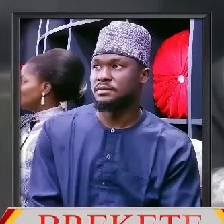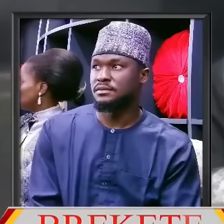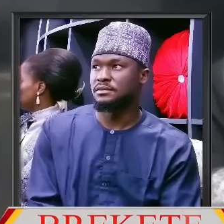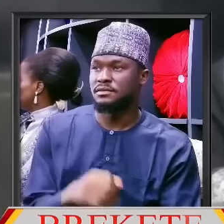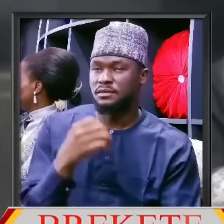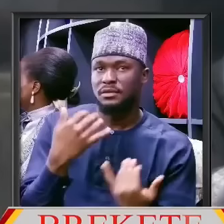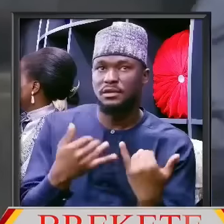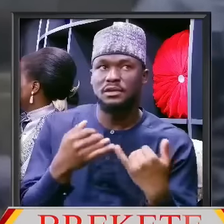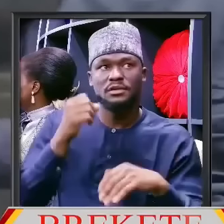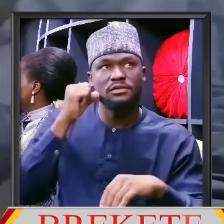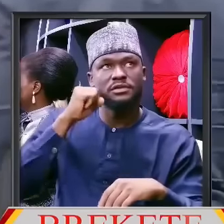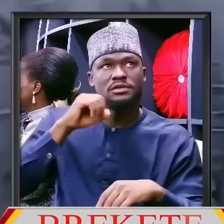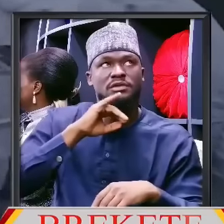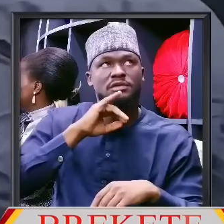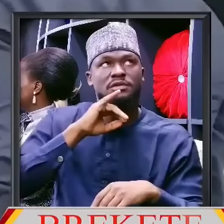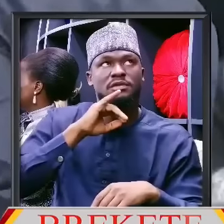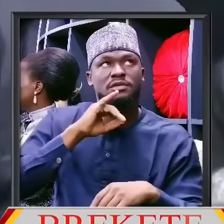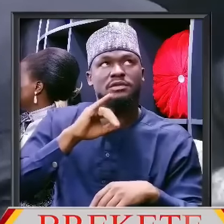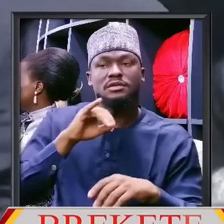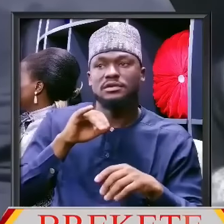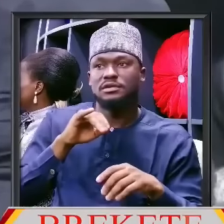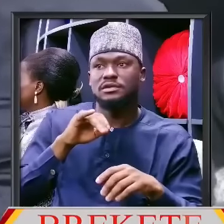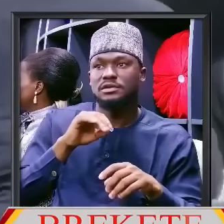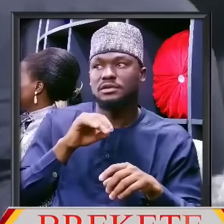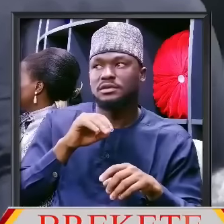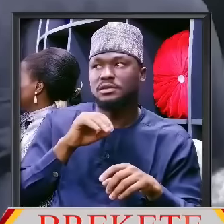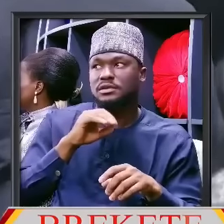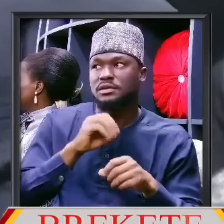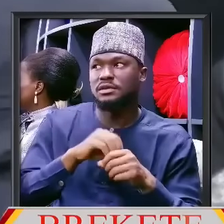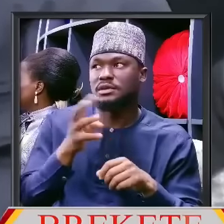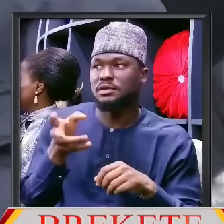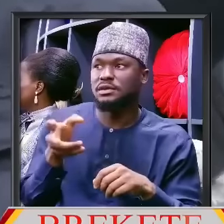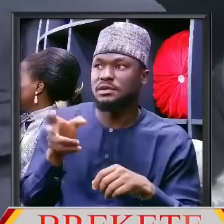Now she has not even entered 400 level. She has completed the